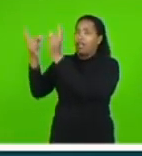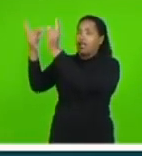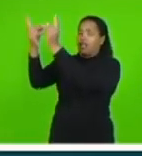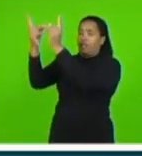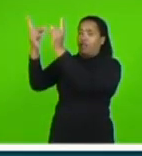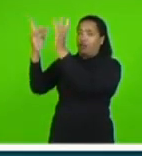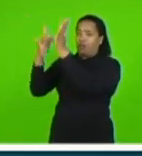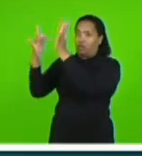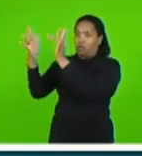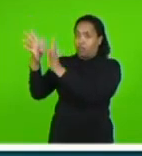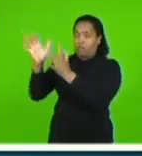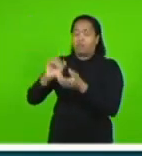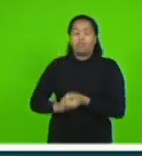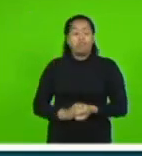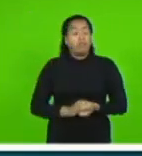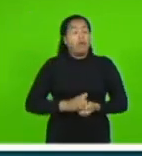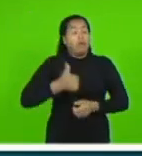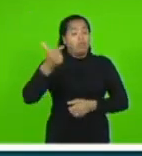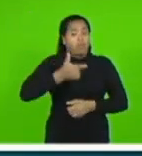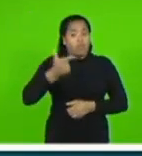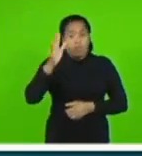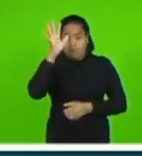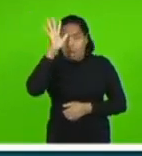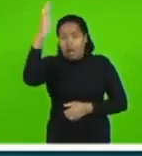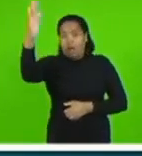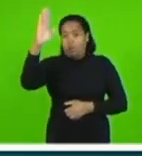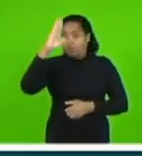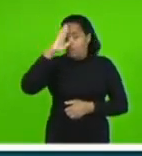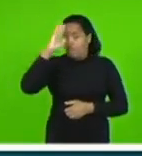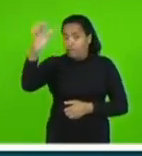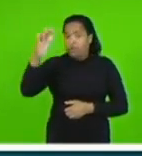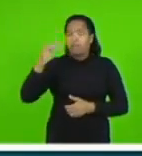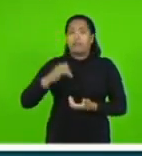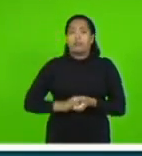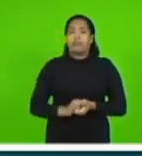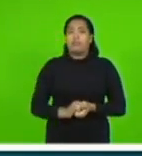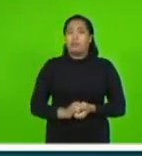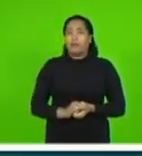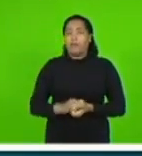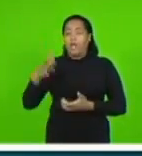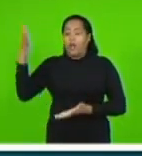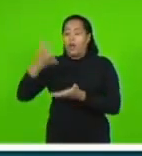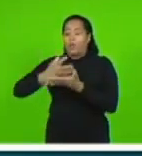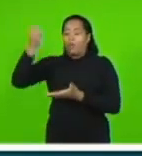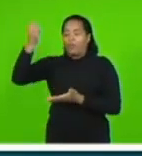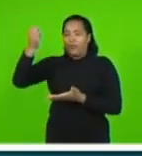Lord." So the second grand occurrence, the second major occurrence,